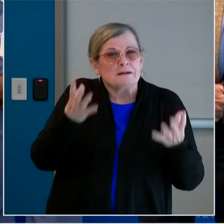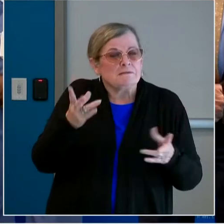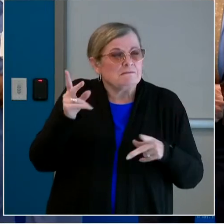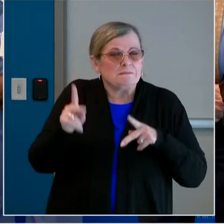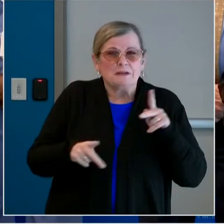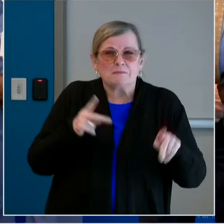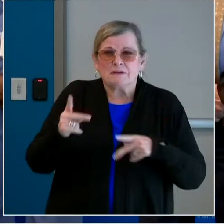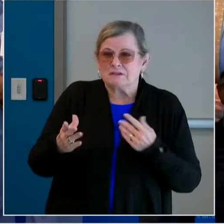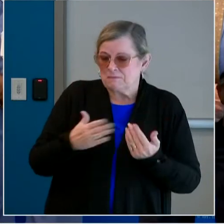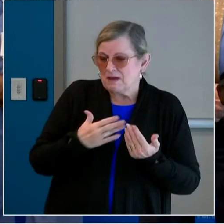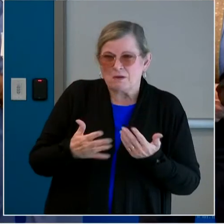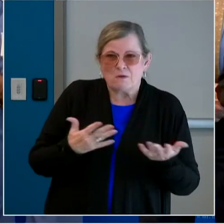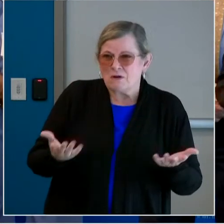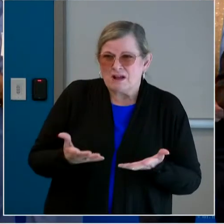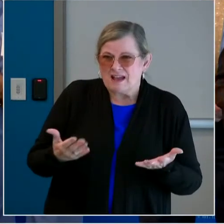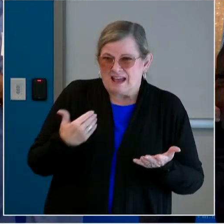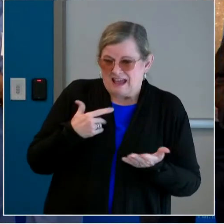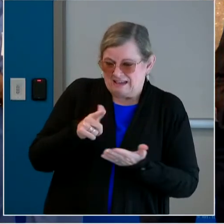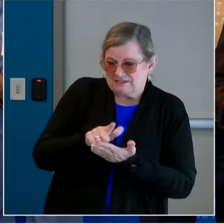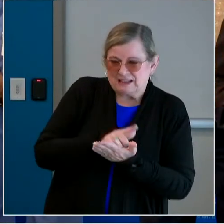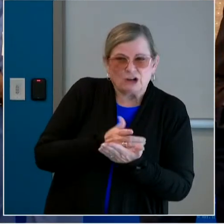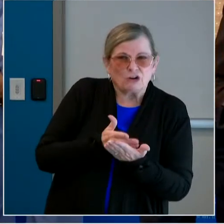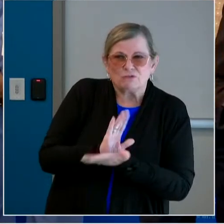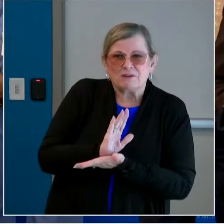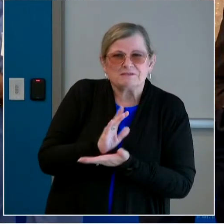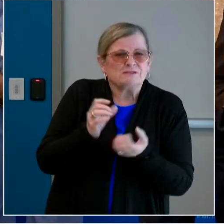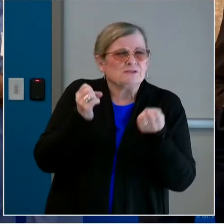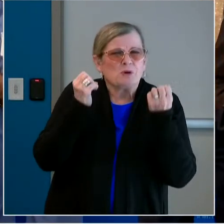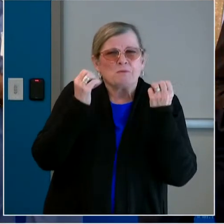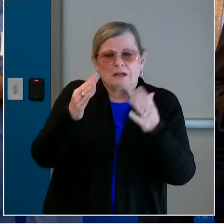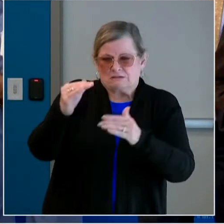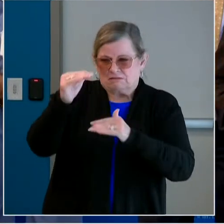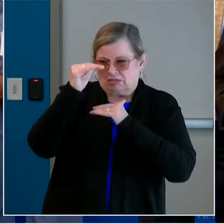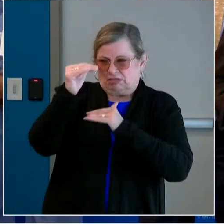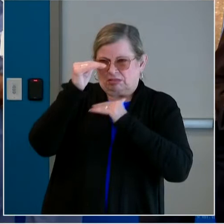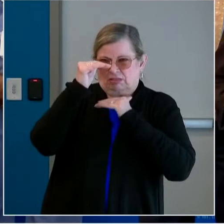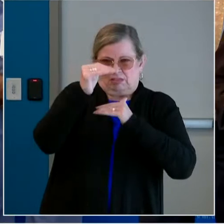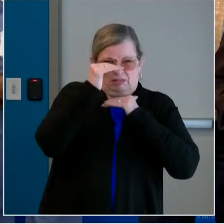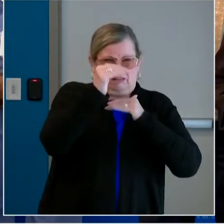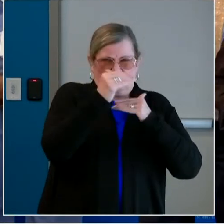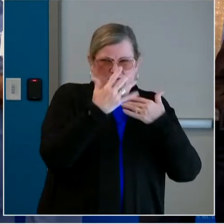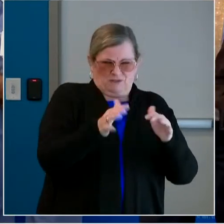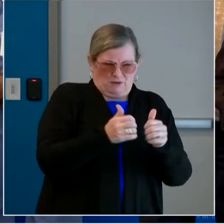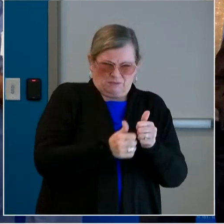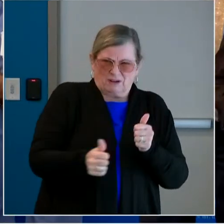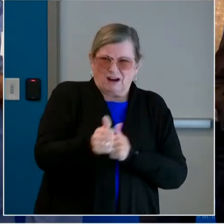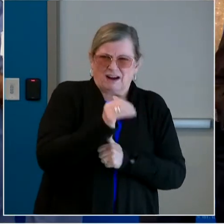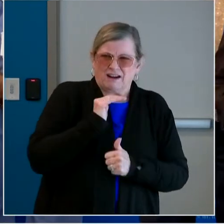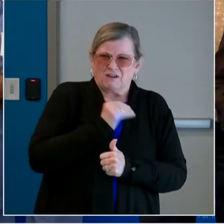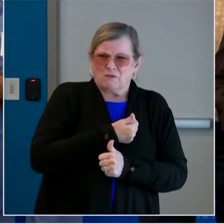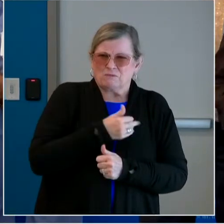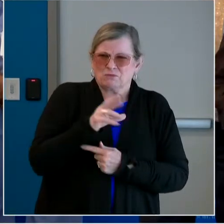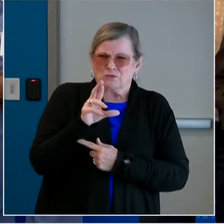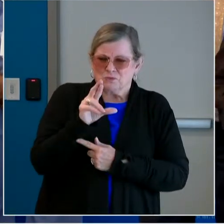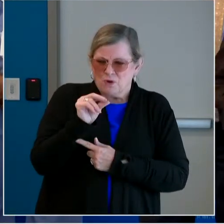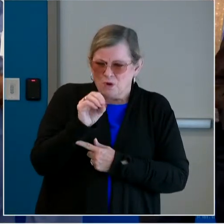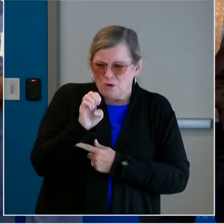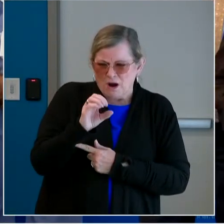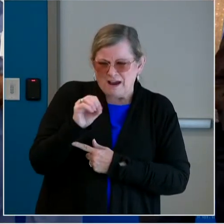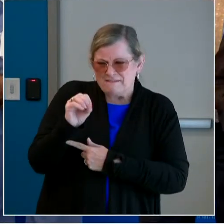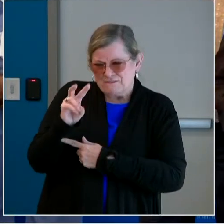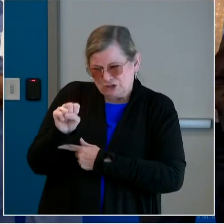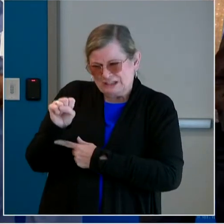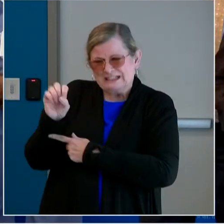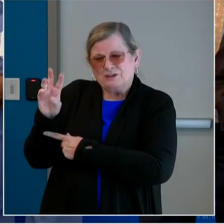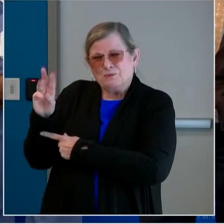seen so many restrictions passed that Roe v. Wade and the protection it is supposed to provide them means nothing. Just ask the women and individuals